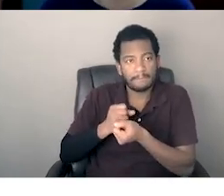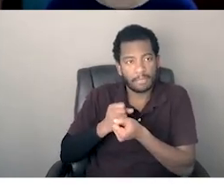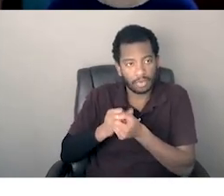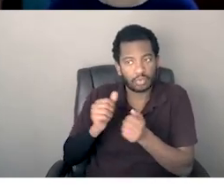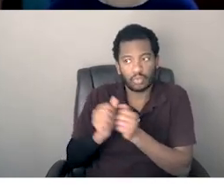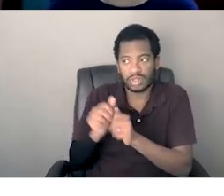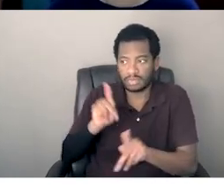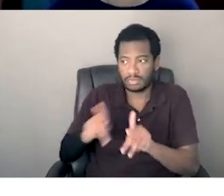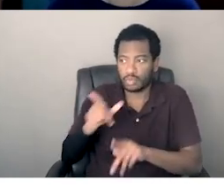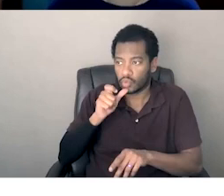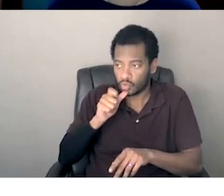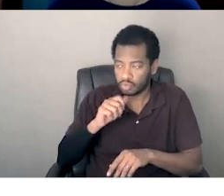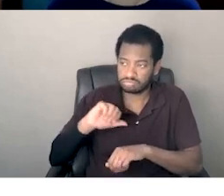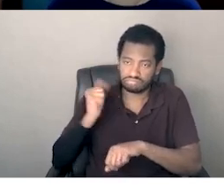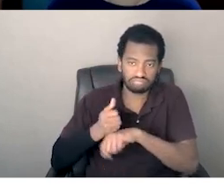of the community?